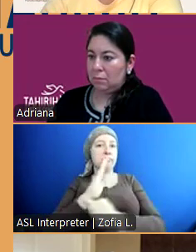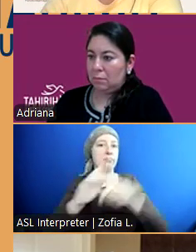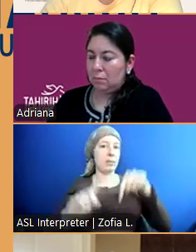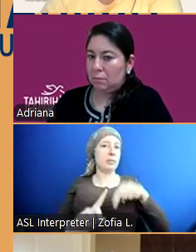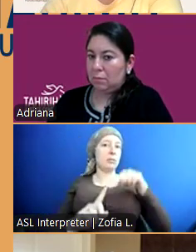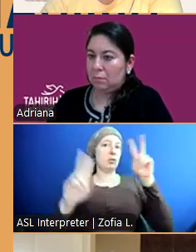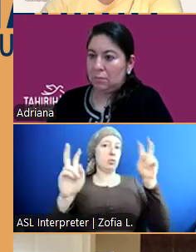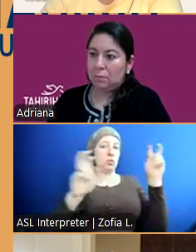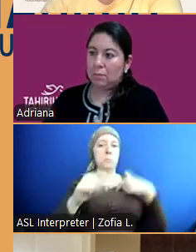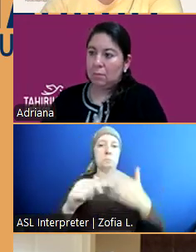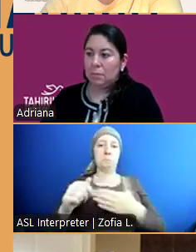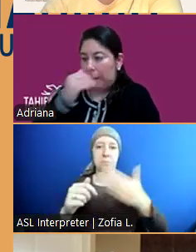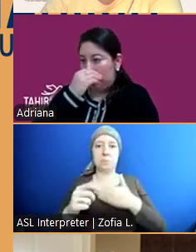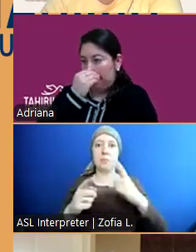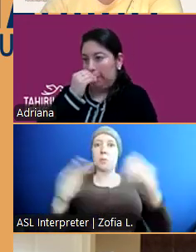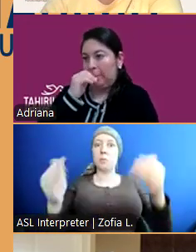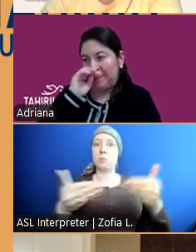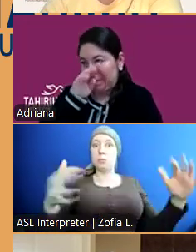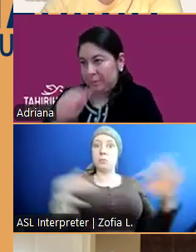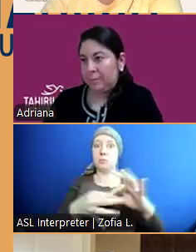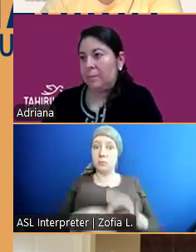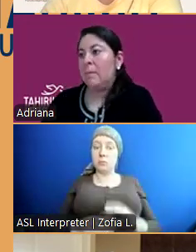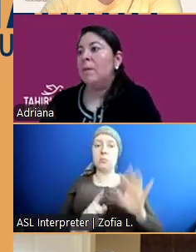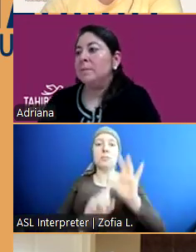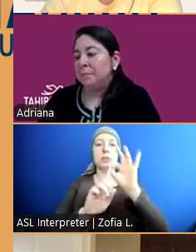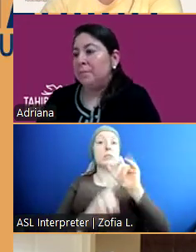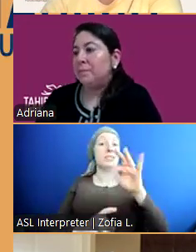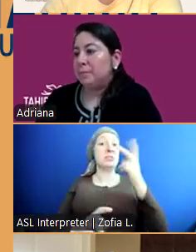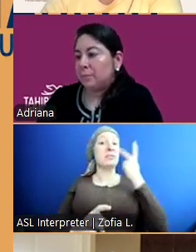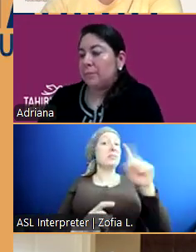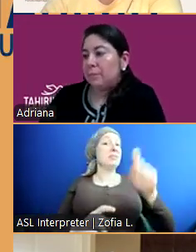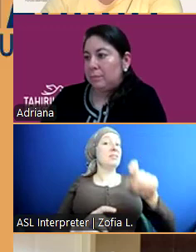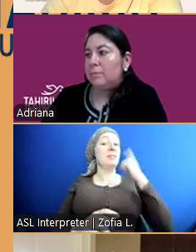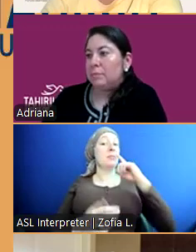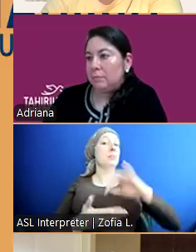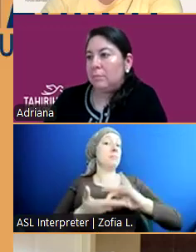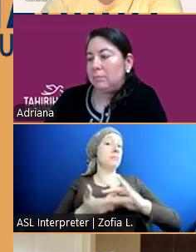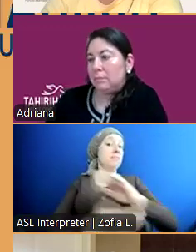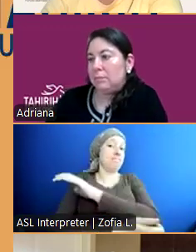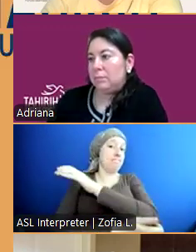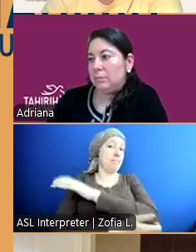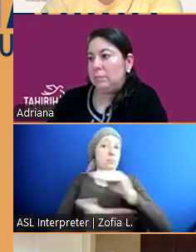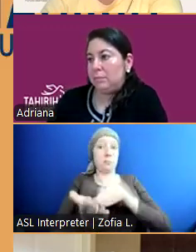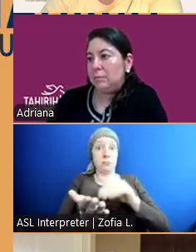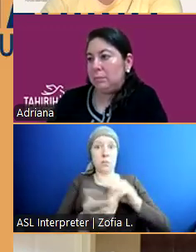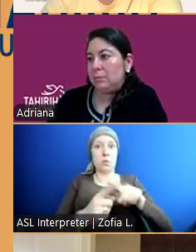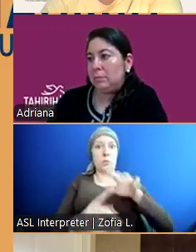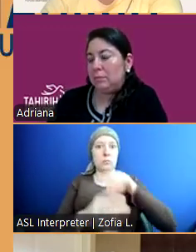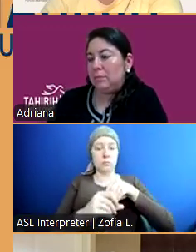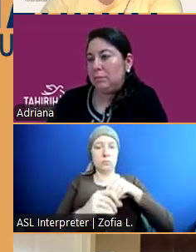And I'm happy to make some connections there, especially if you're seeing the need for medical and clinical providers to be